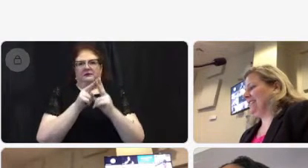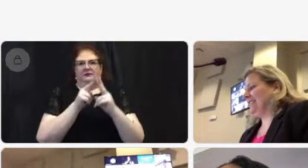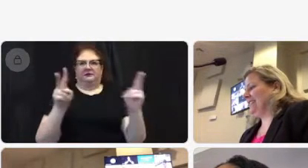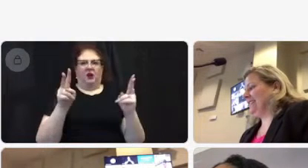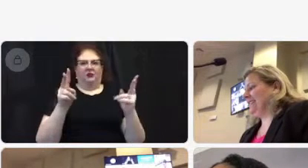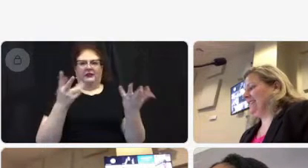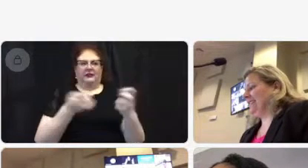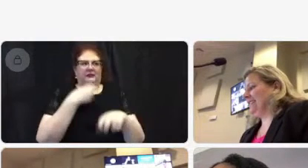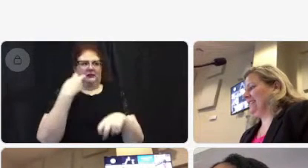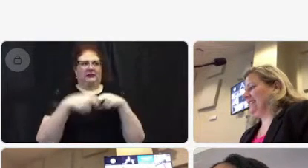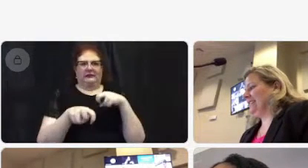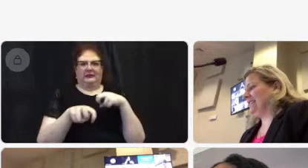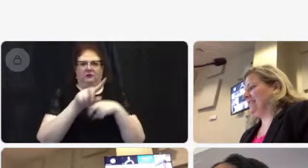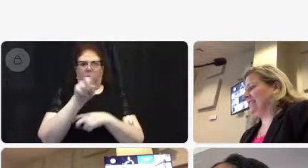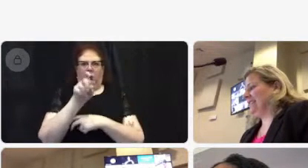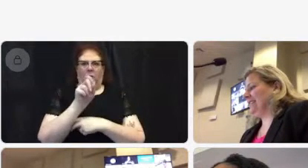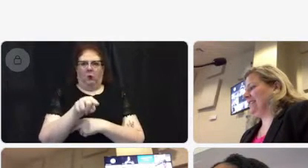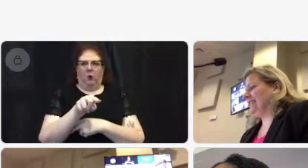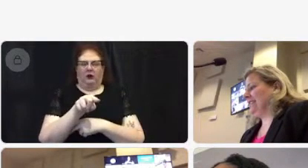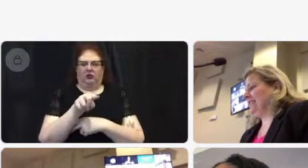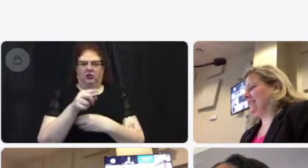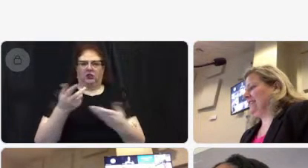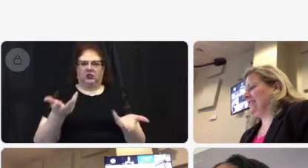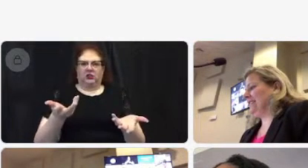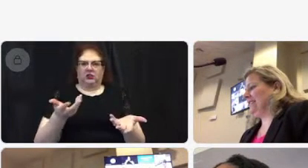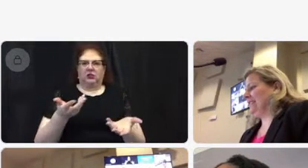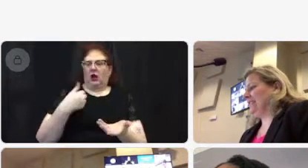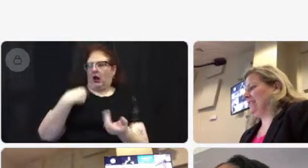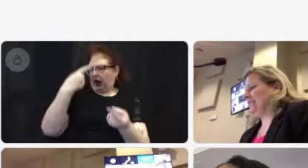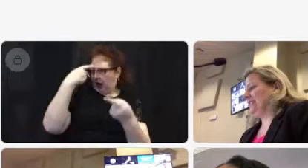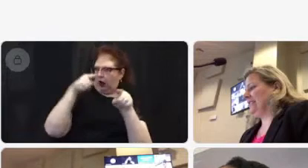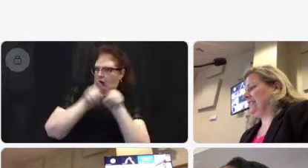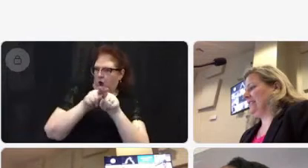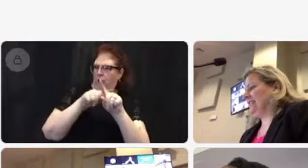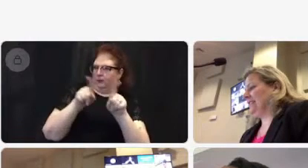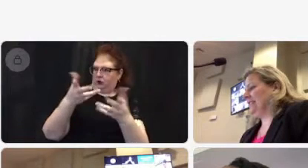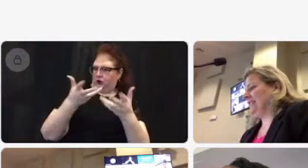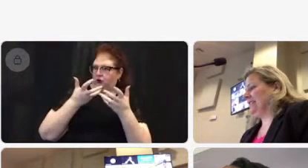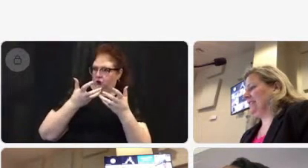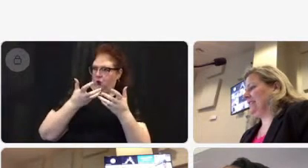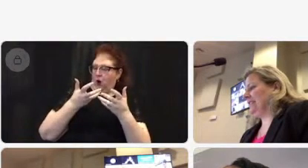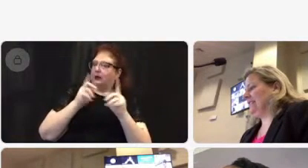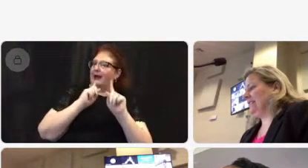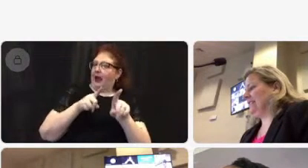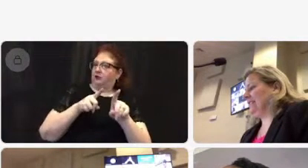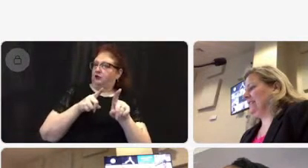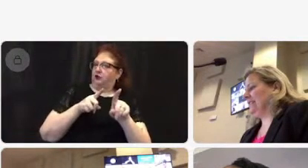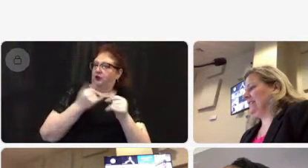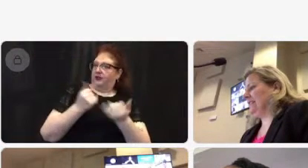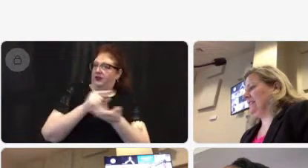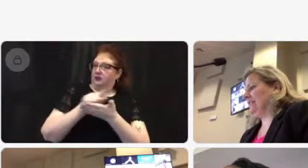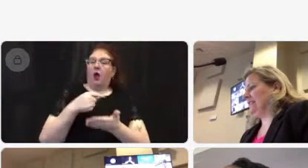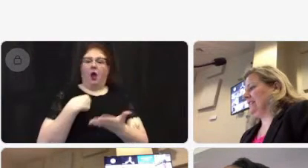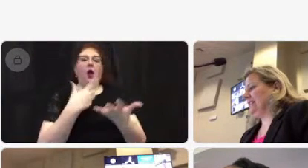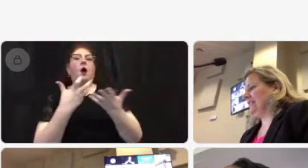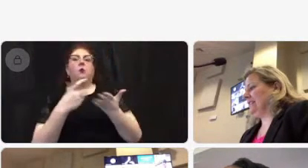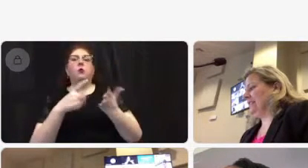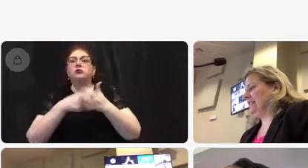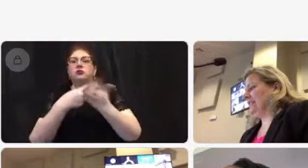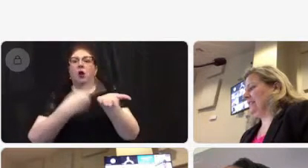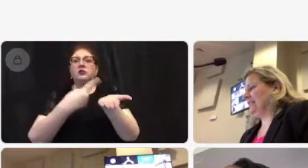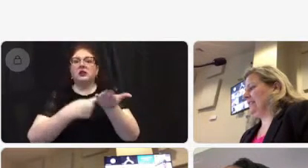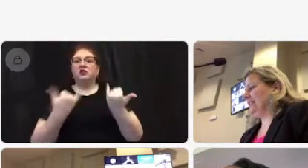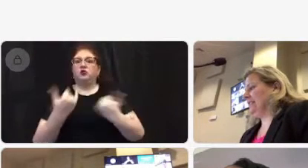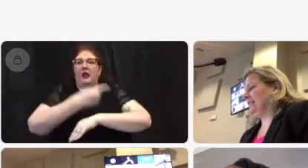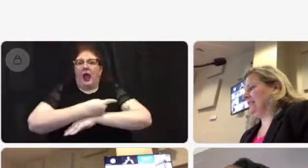of a question, but I mean, No, I agree with you, but I mean, do you want it this week or? I would like for us to start the conversation today. It doesn't